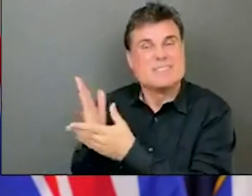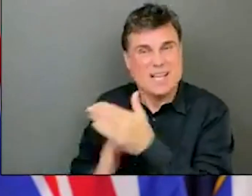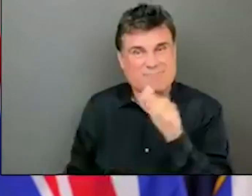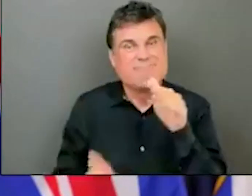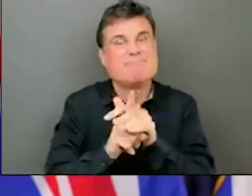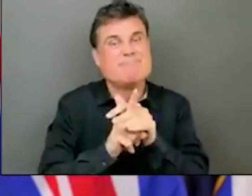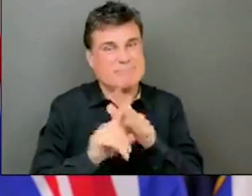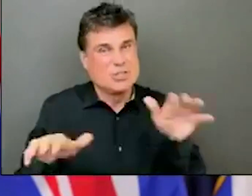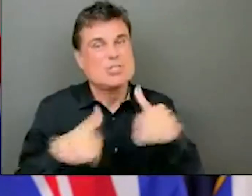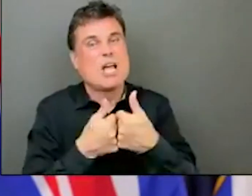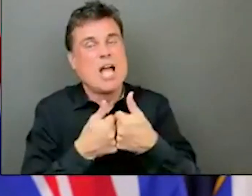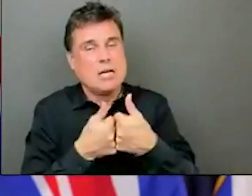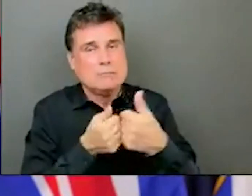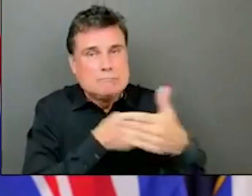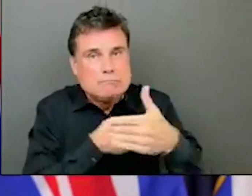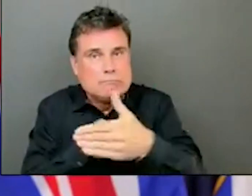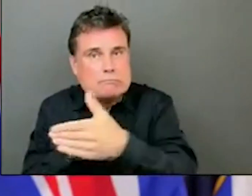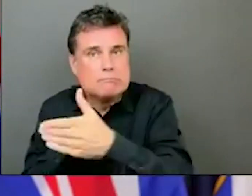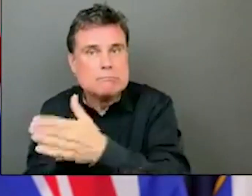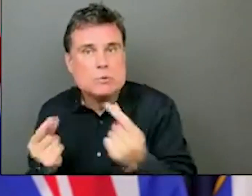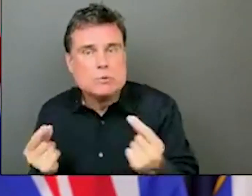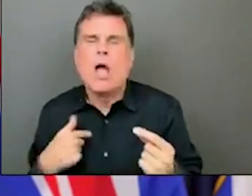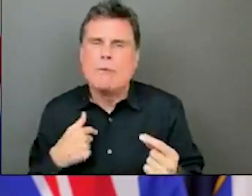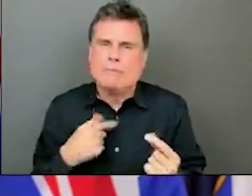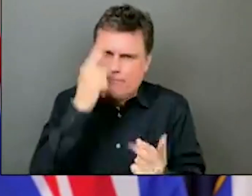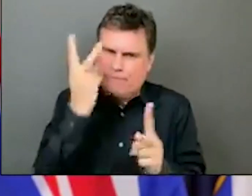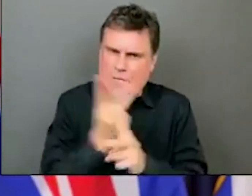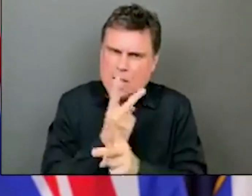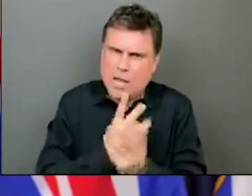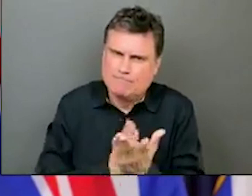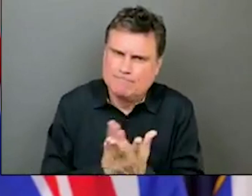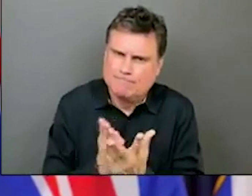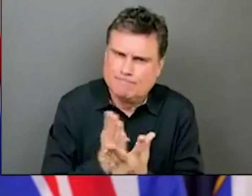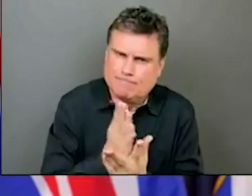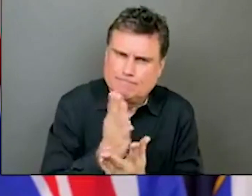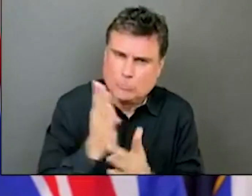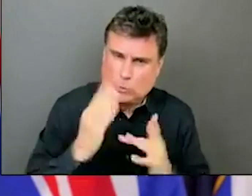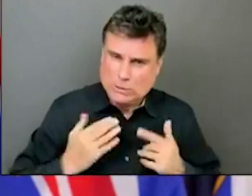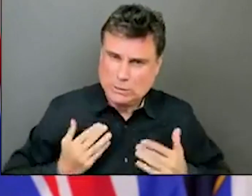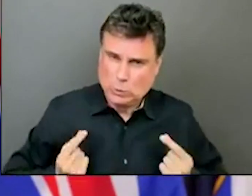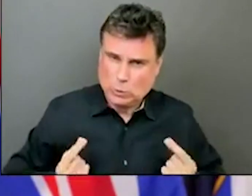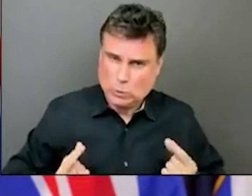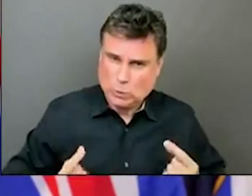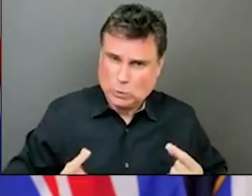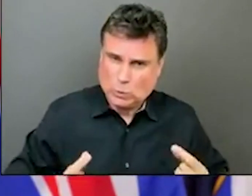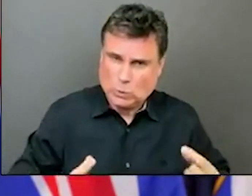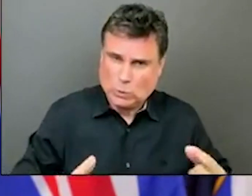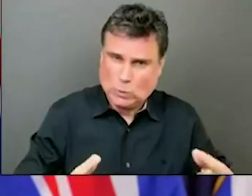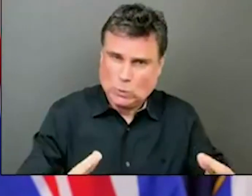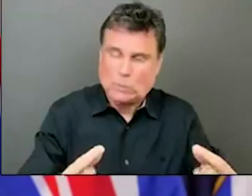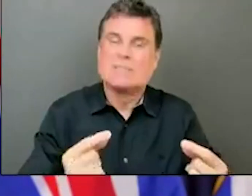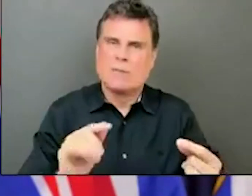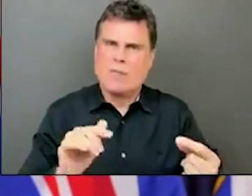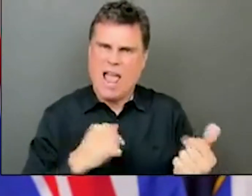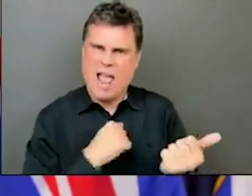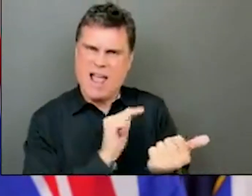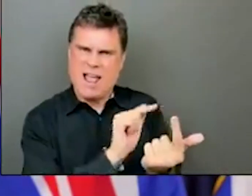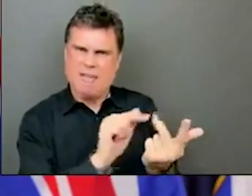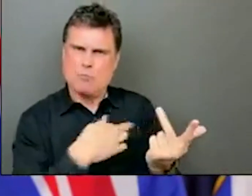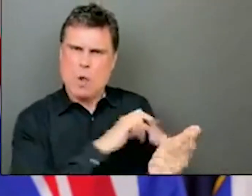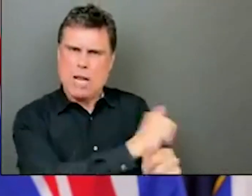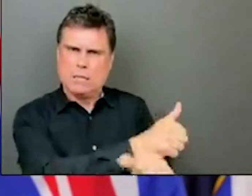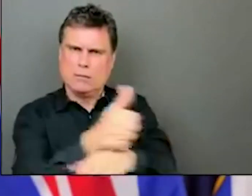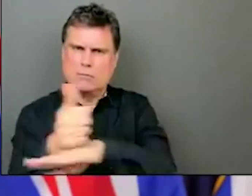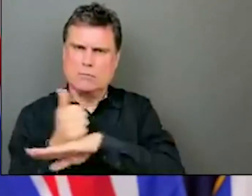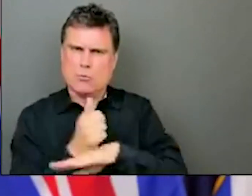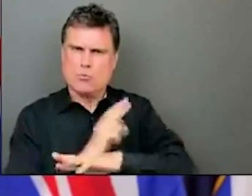has brought here, and that's true across BC as well. So that's the work that's happening now. There is a significant initiative in place.